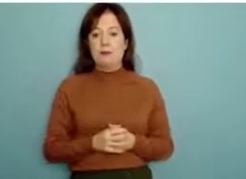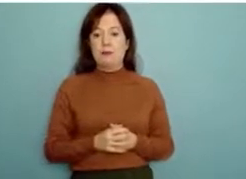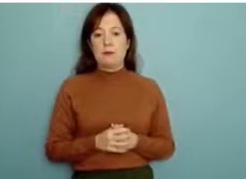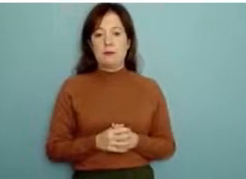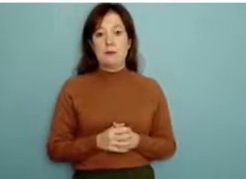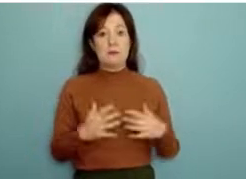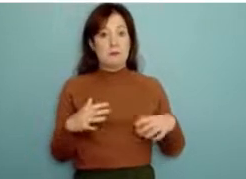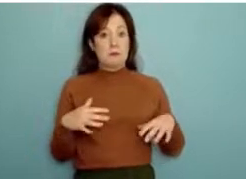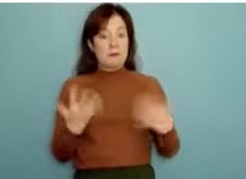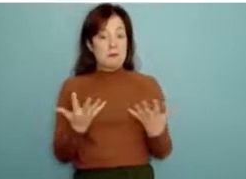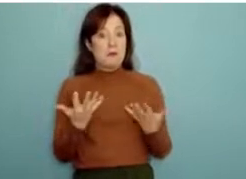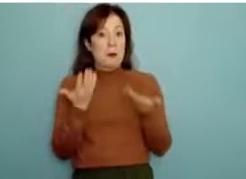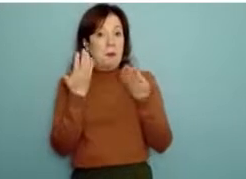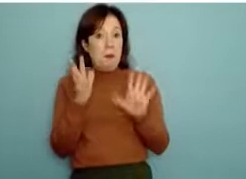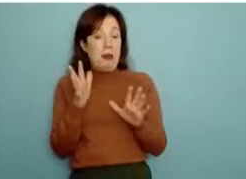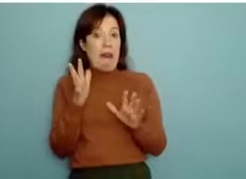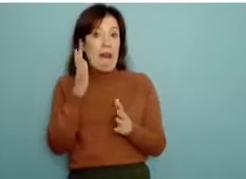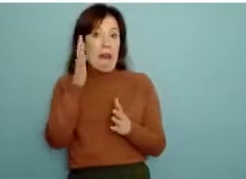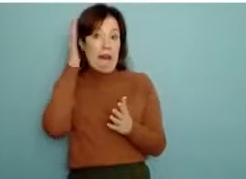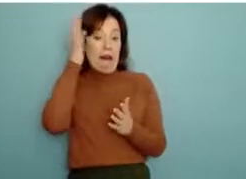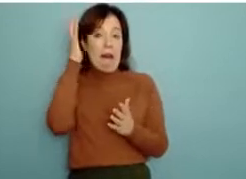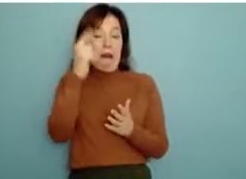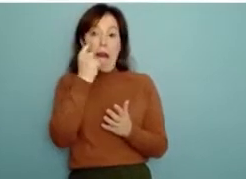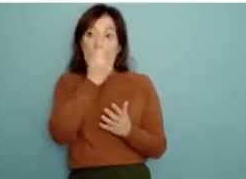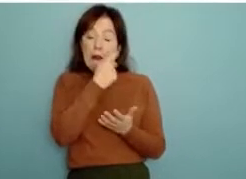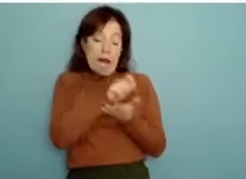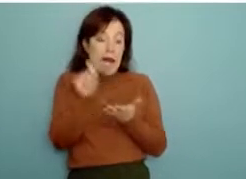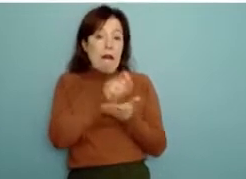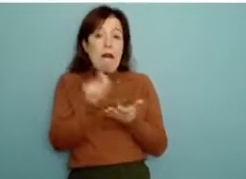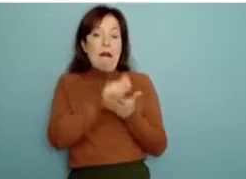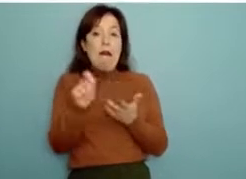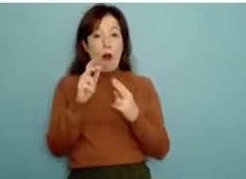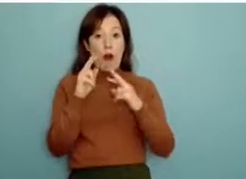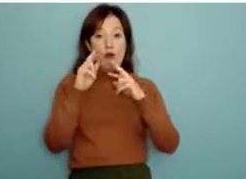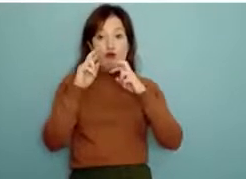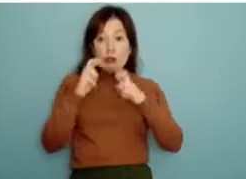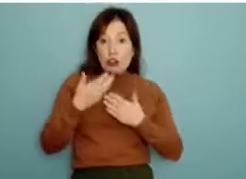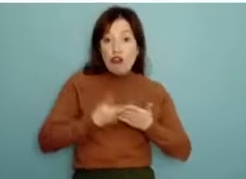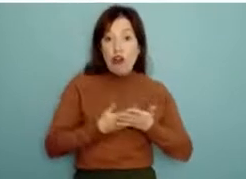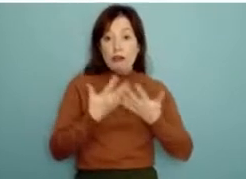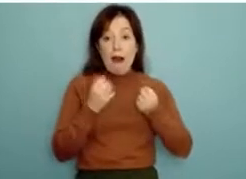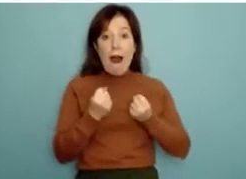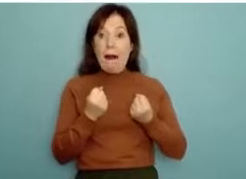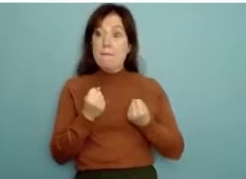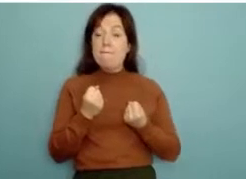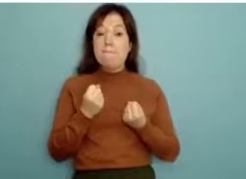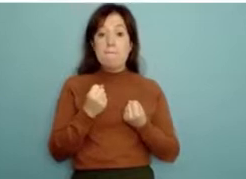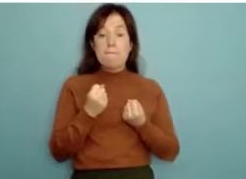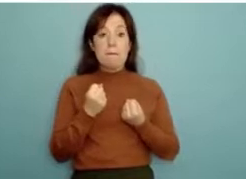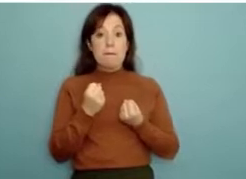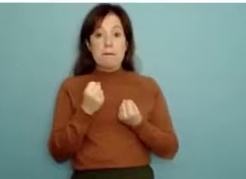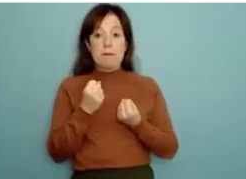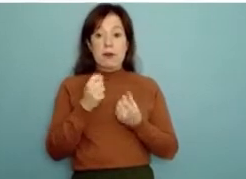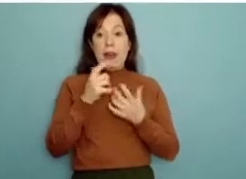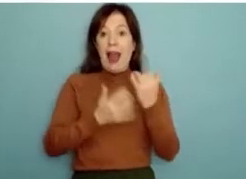lots of literature and evidence and research papers in the topic of implementing routine outcome measures in children